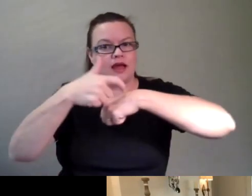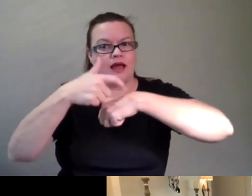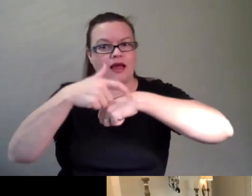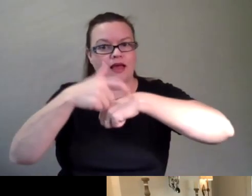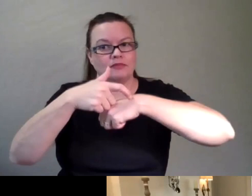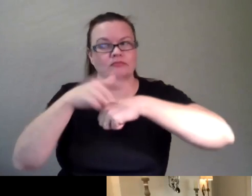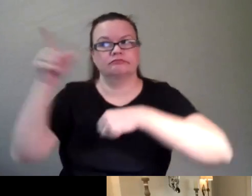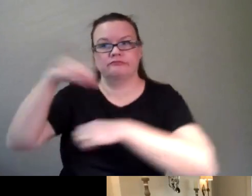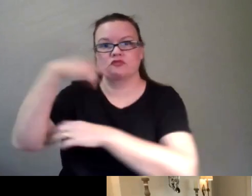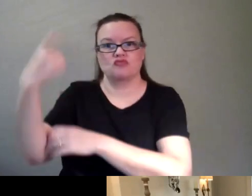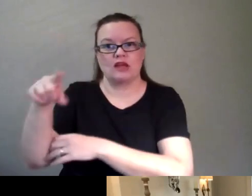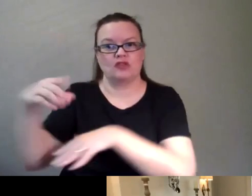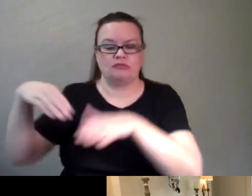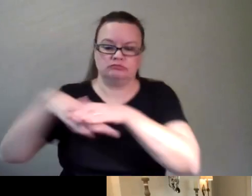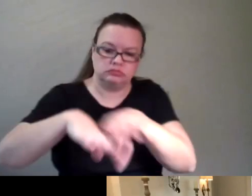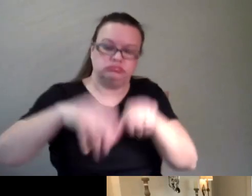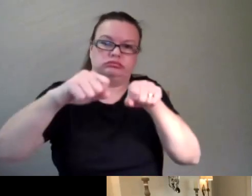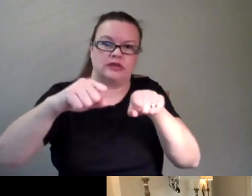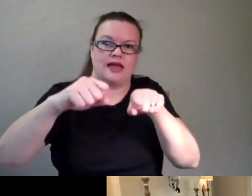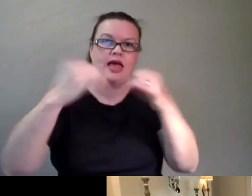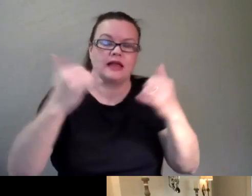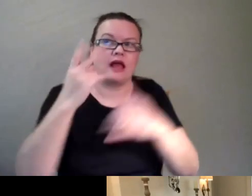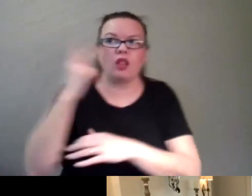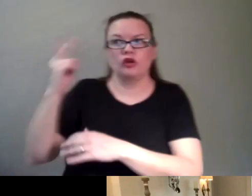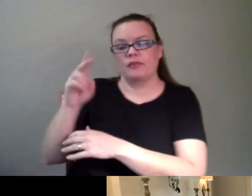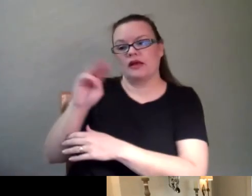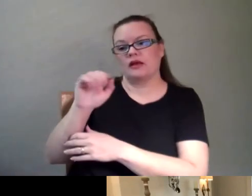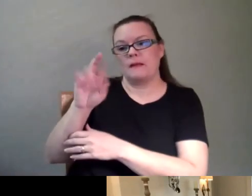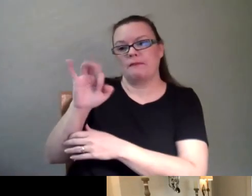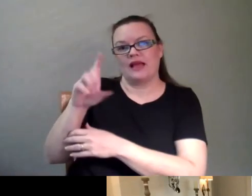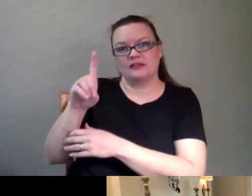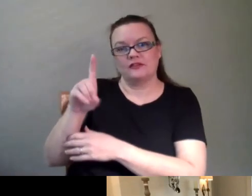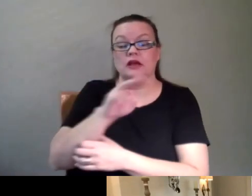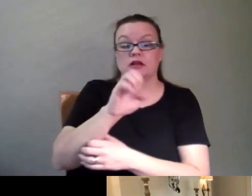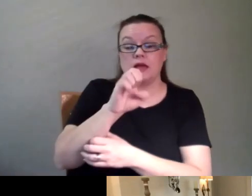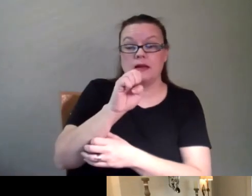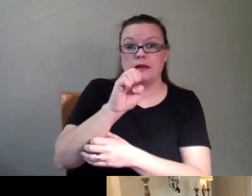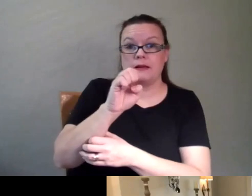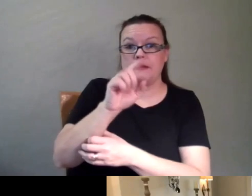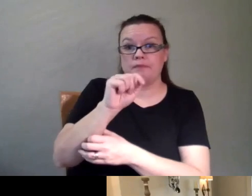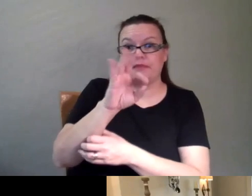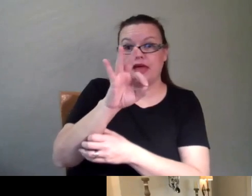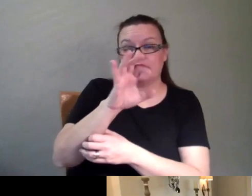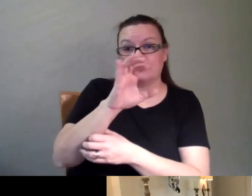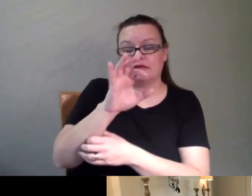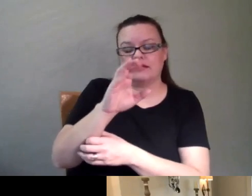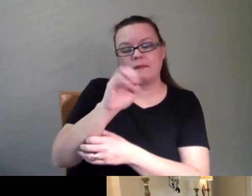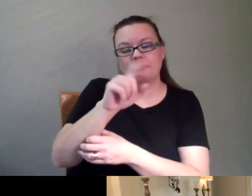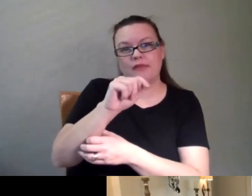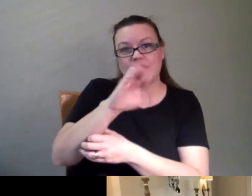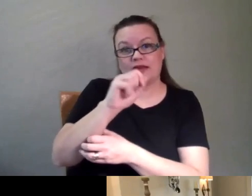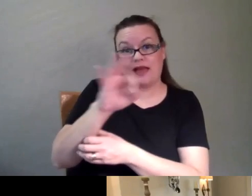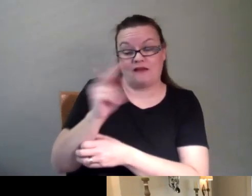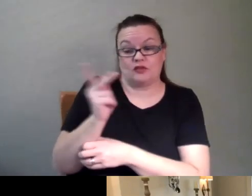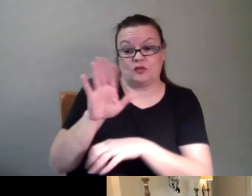of such great leadership when we had Mansfield and Metcalf, and thinking about Senator